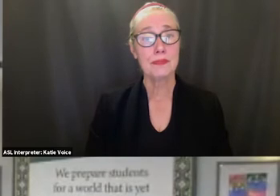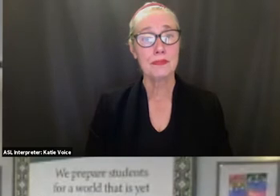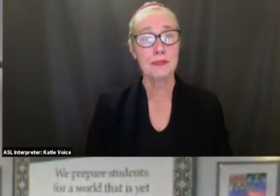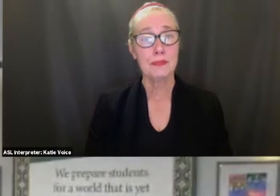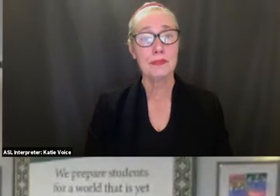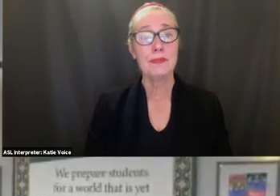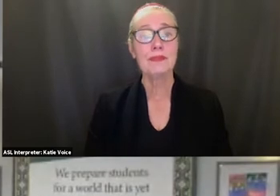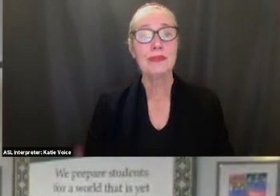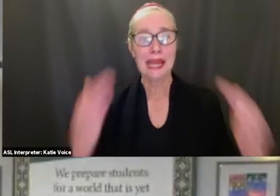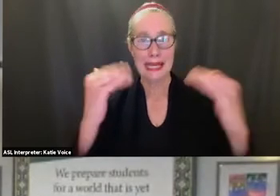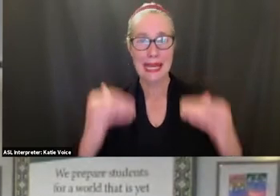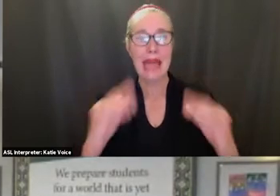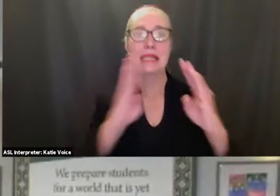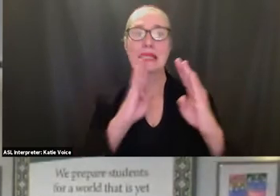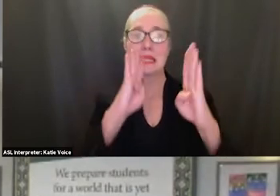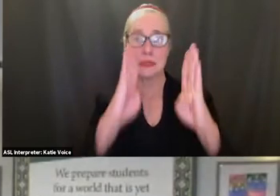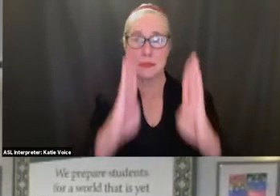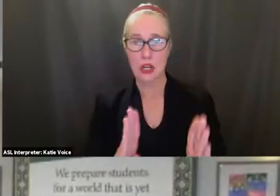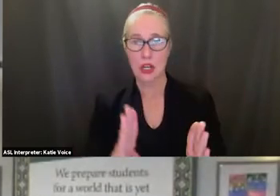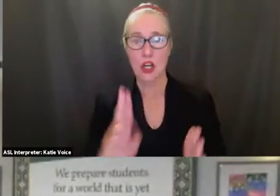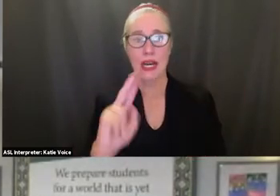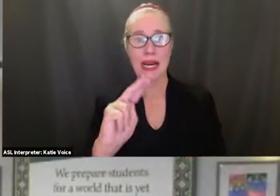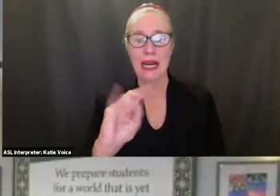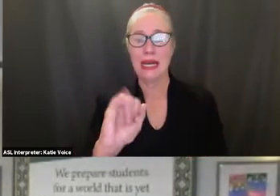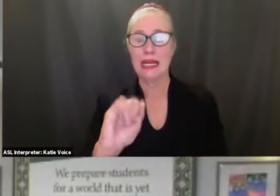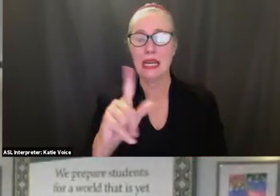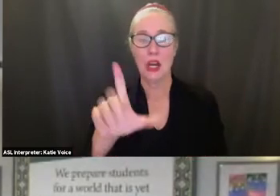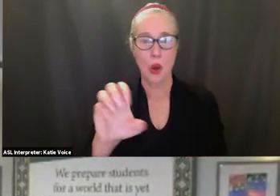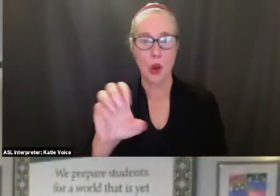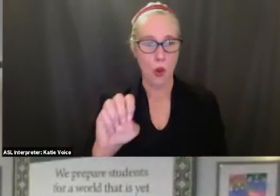next speaker is nicole montago